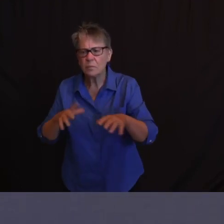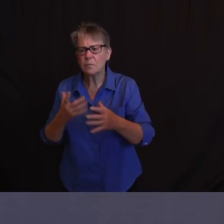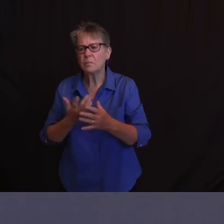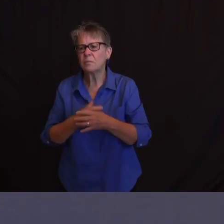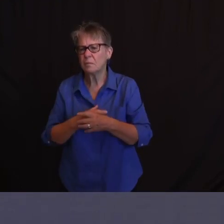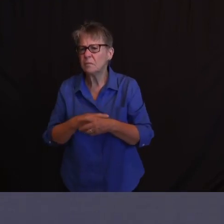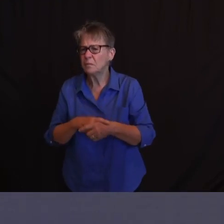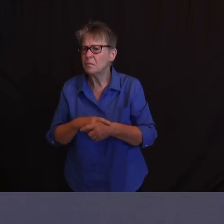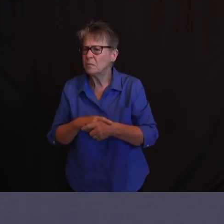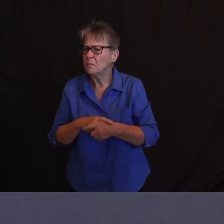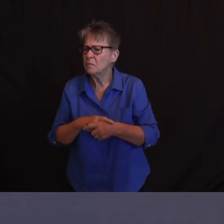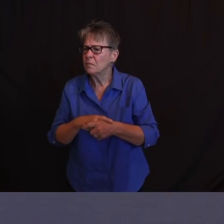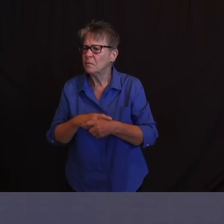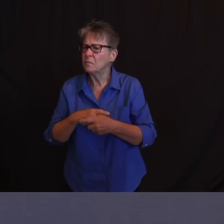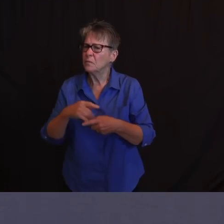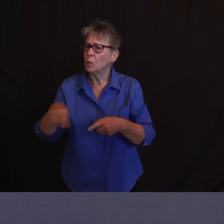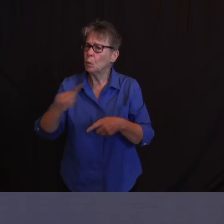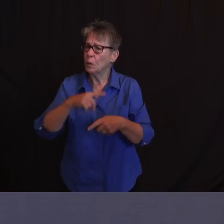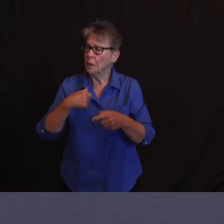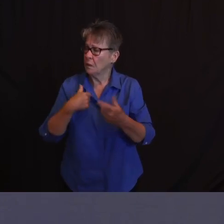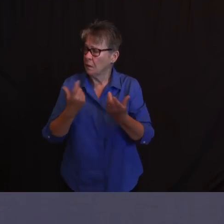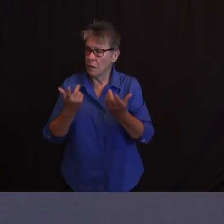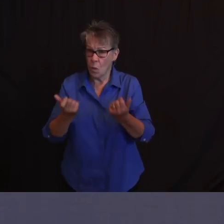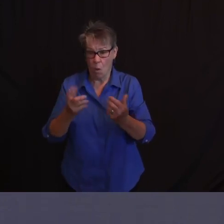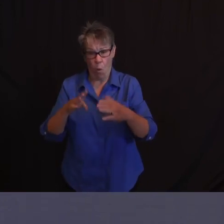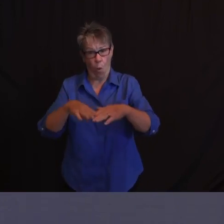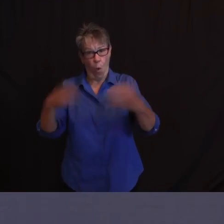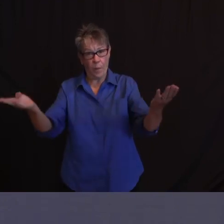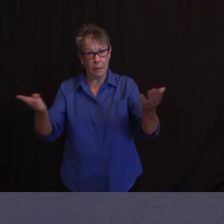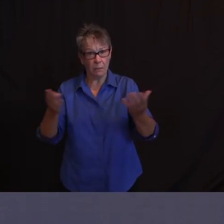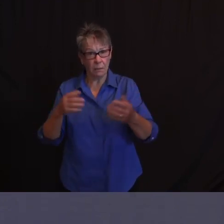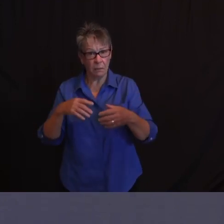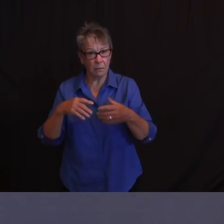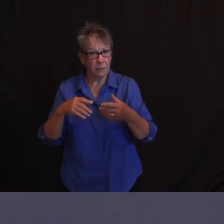the counties and the municipalities to